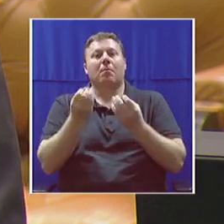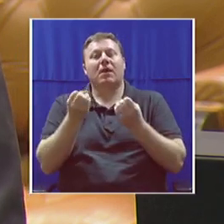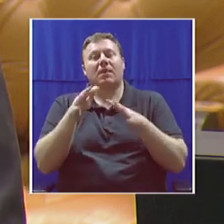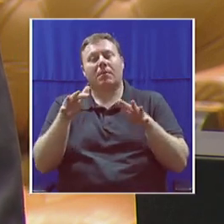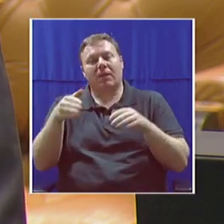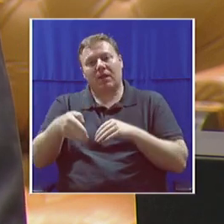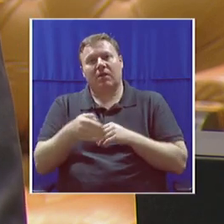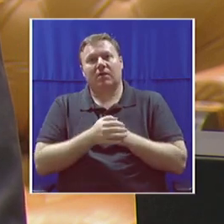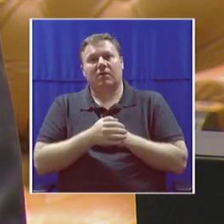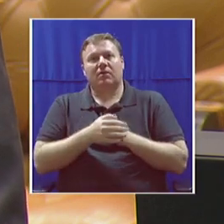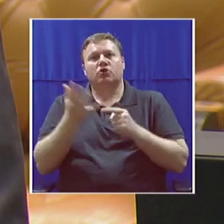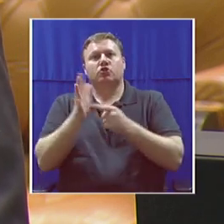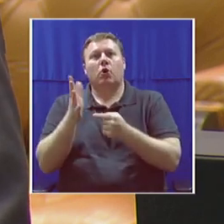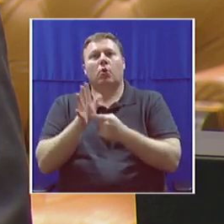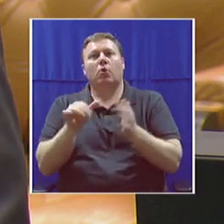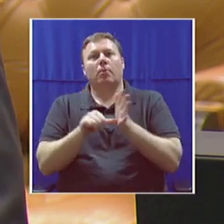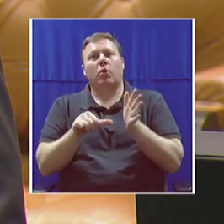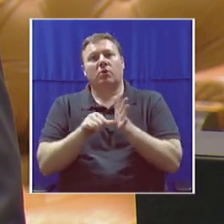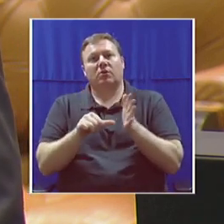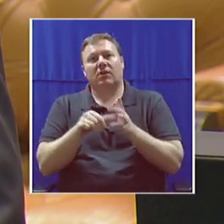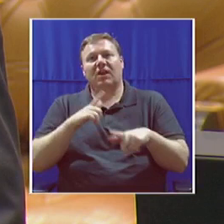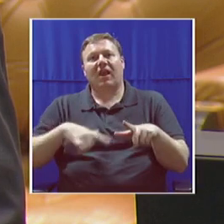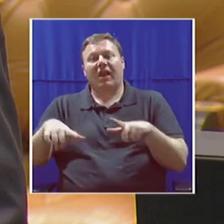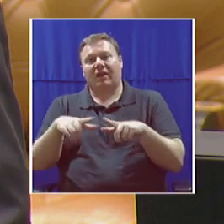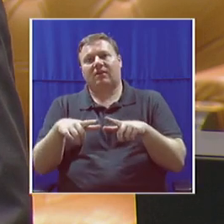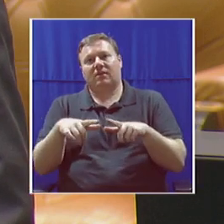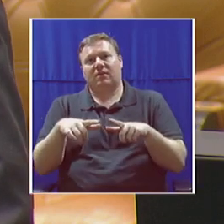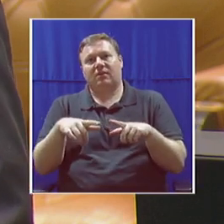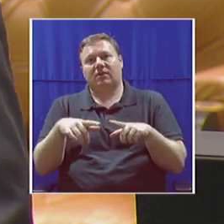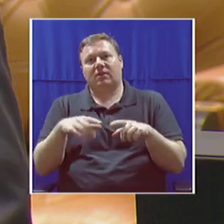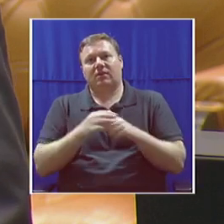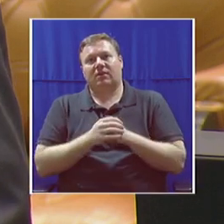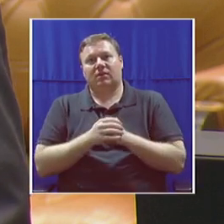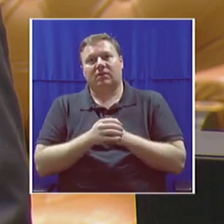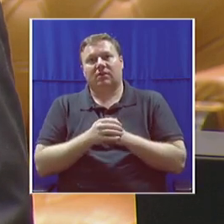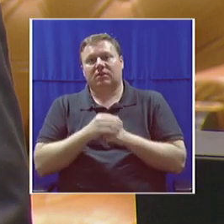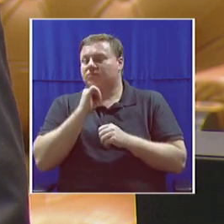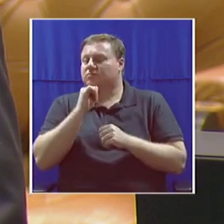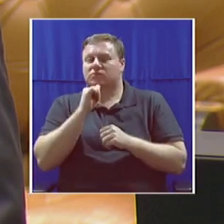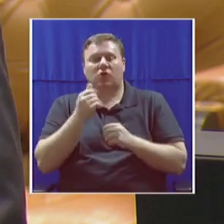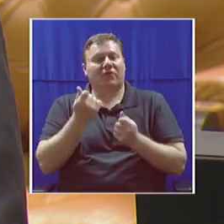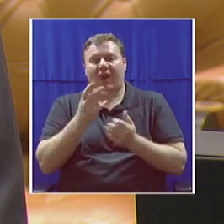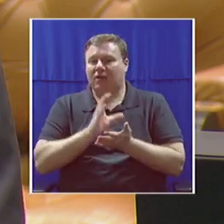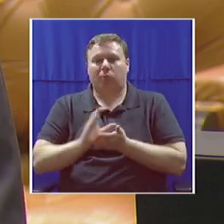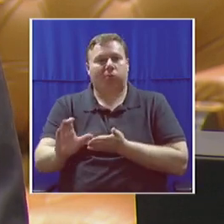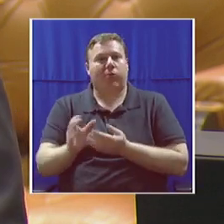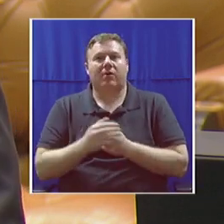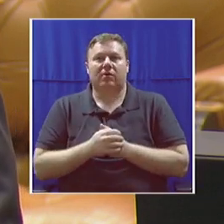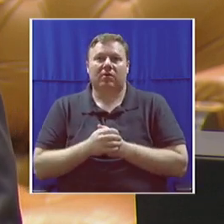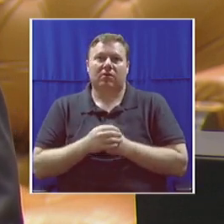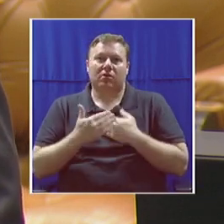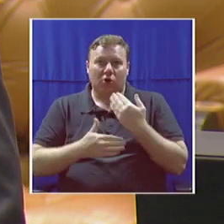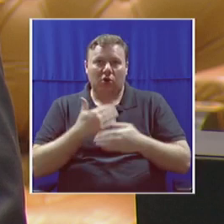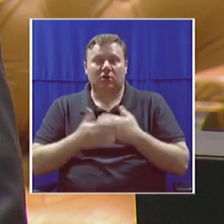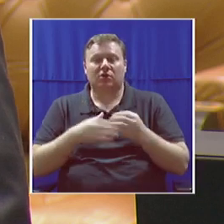indicated the importance of land over simple financial compensation we continue